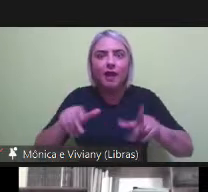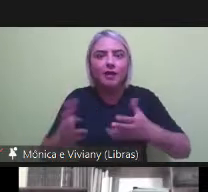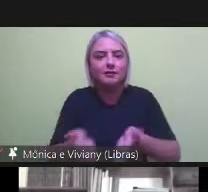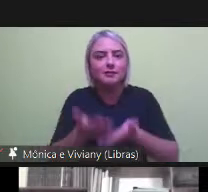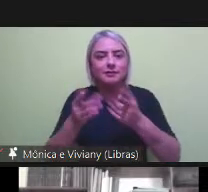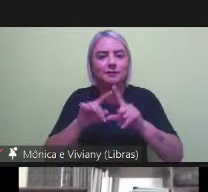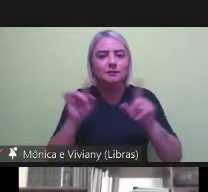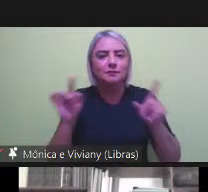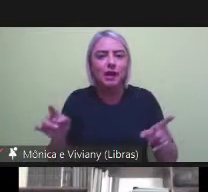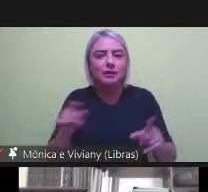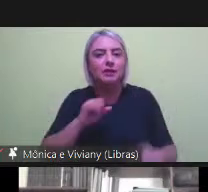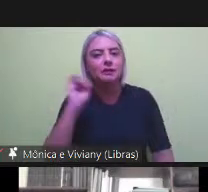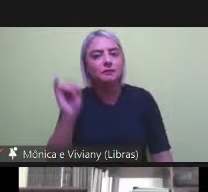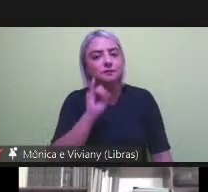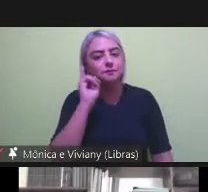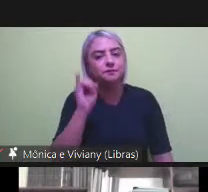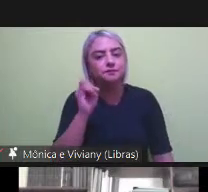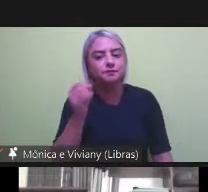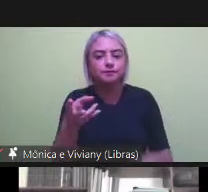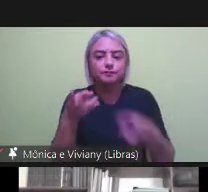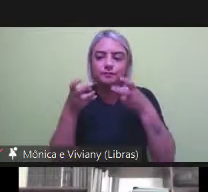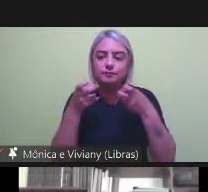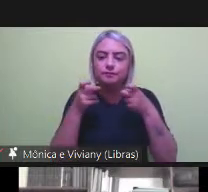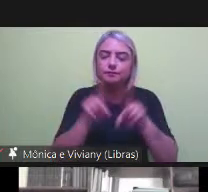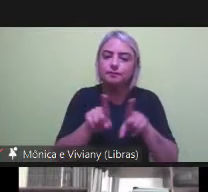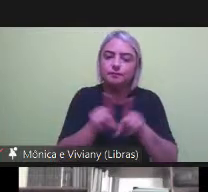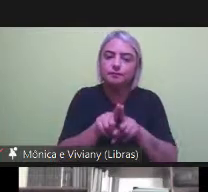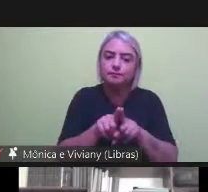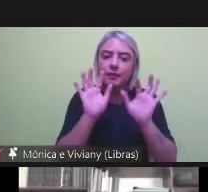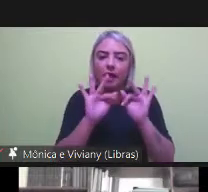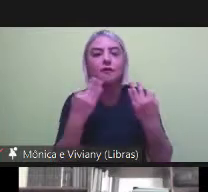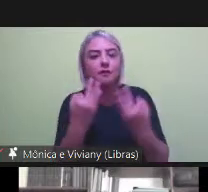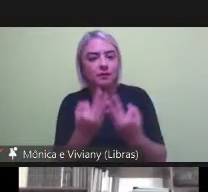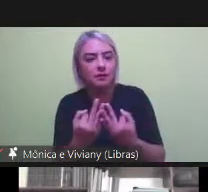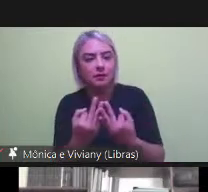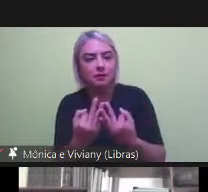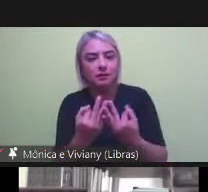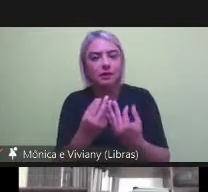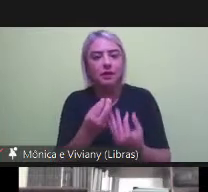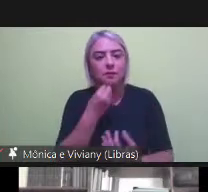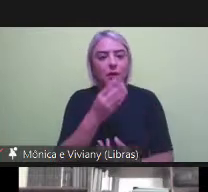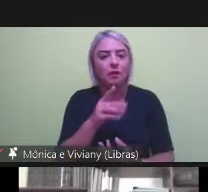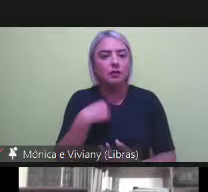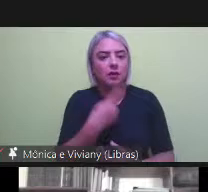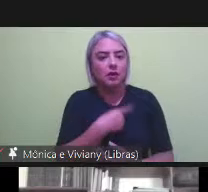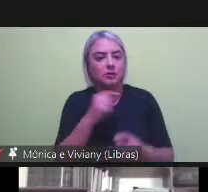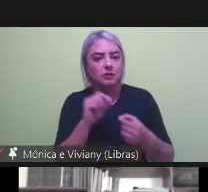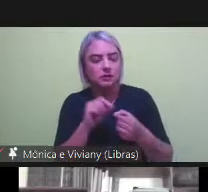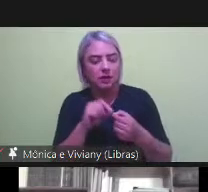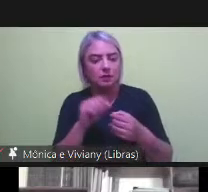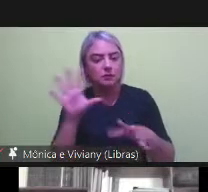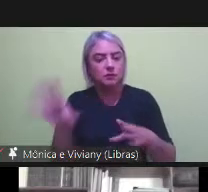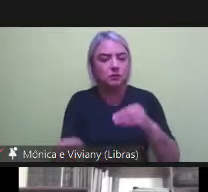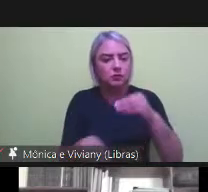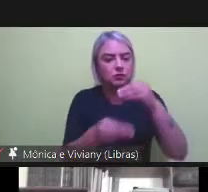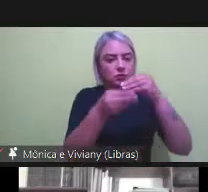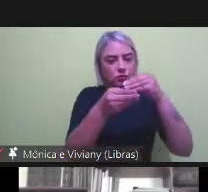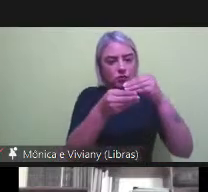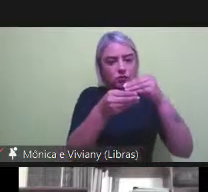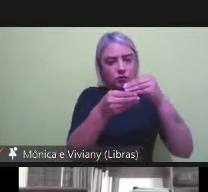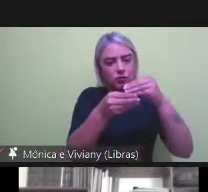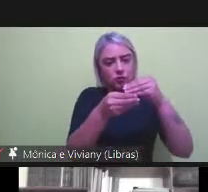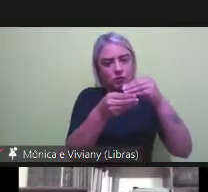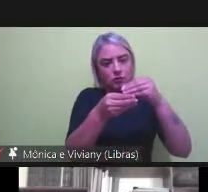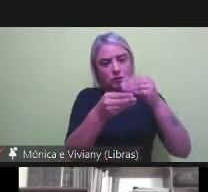other things. And we also had to involve parents. We also had to